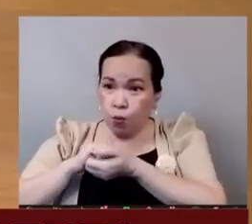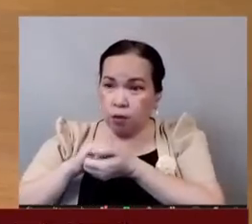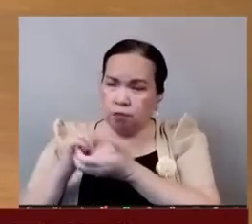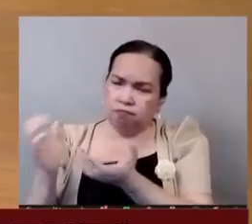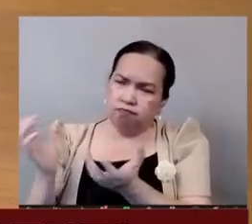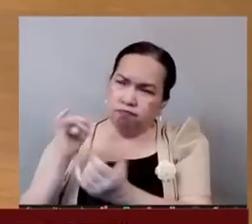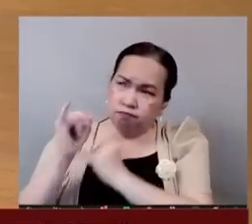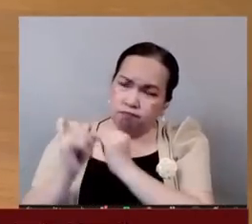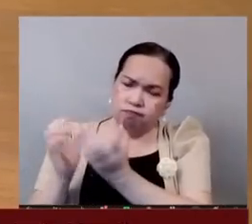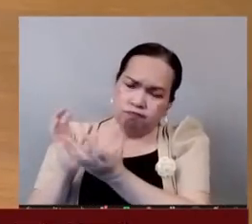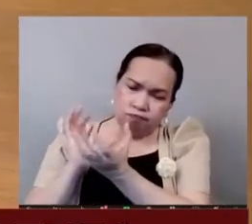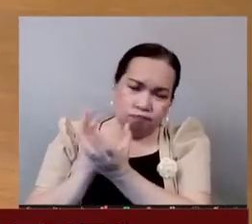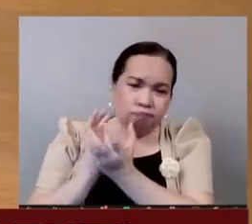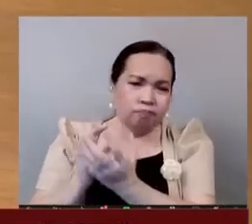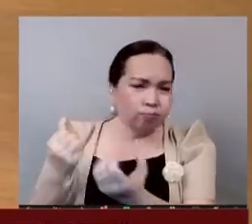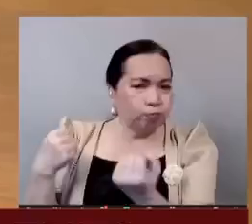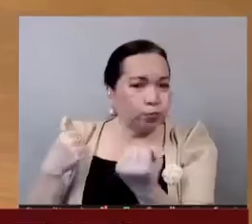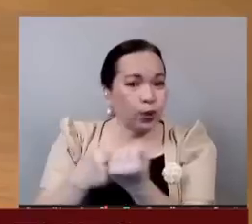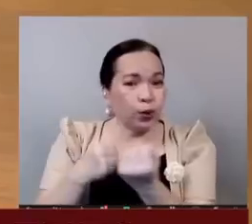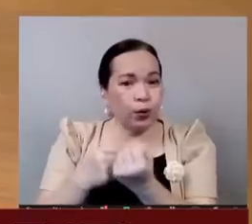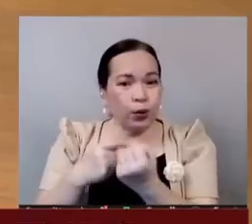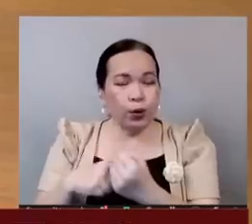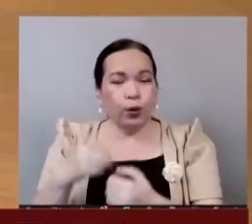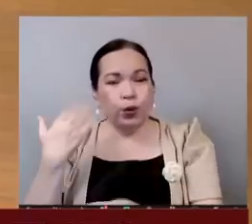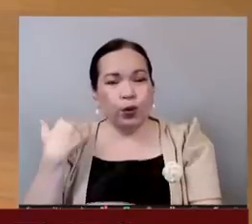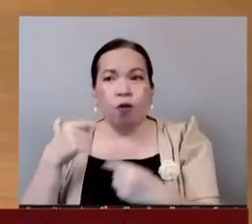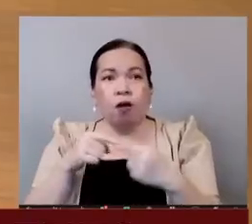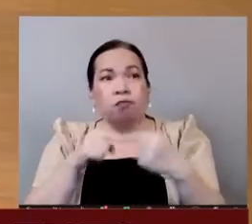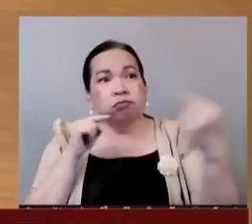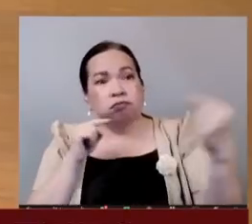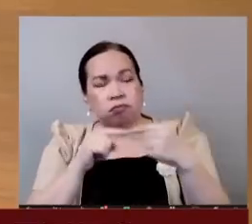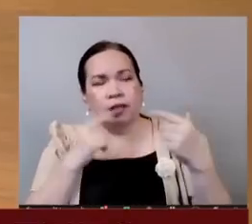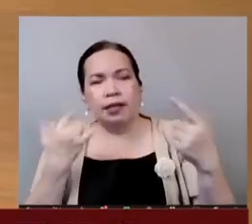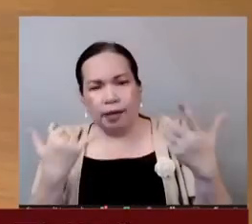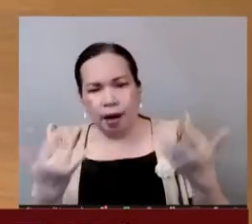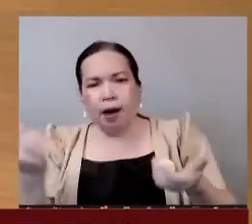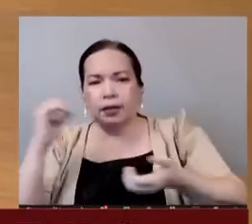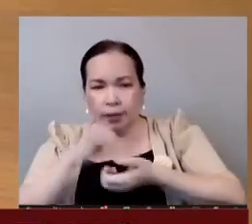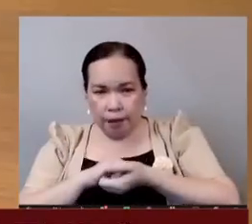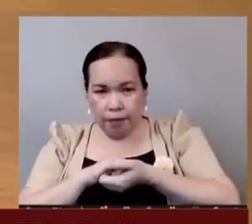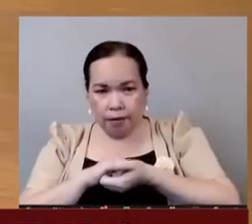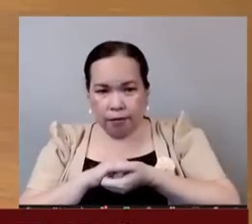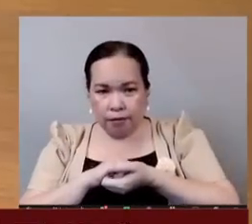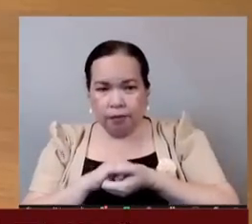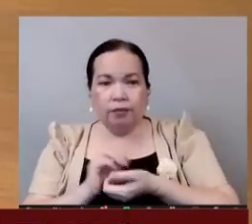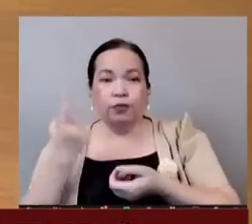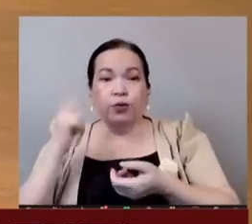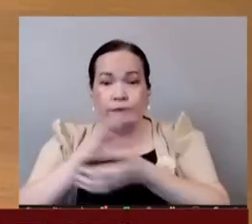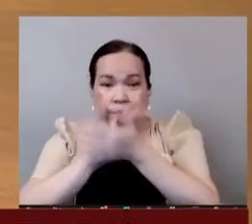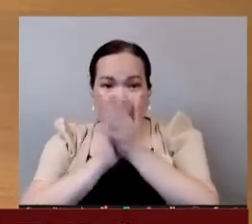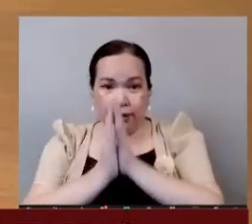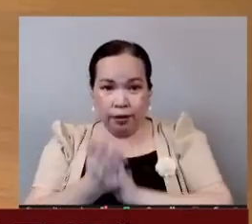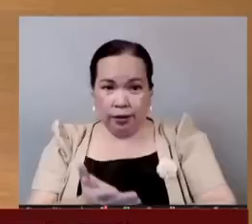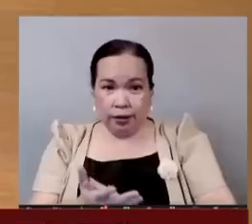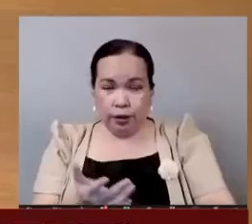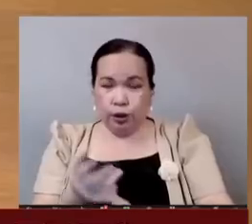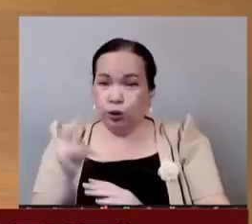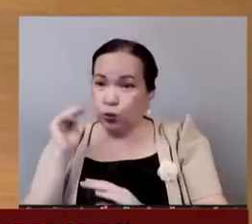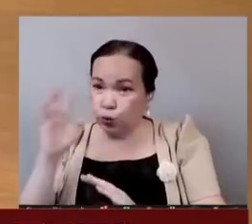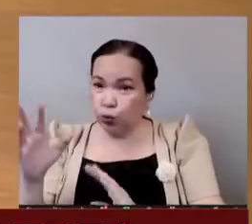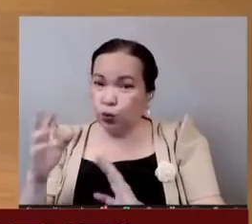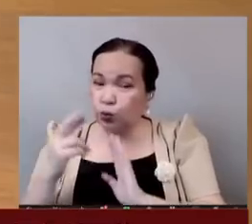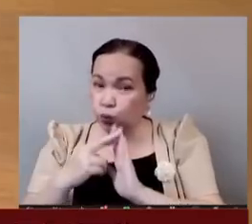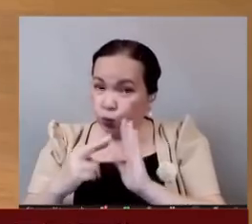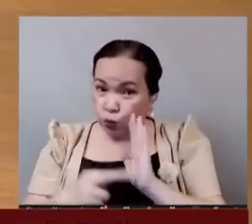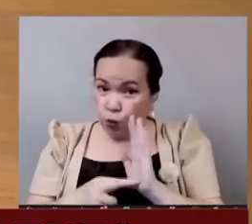smooth transition. Former adversaries are now partners in peace. Its functions have been defined, and its basic laws